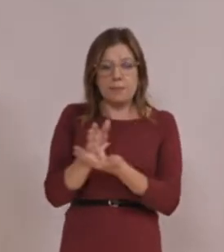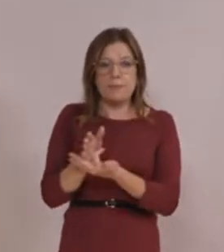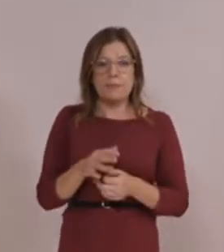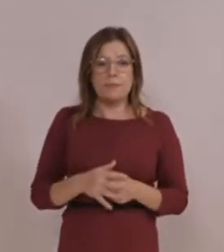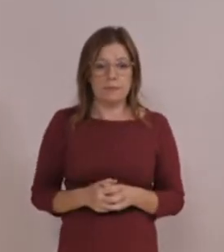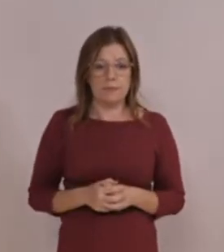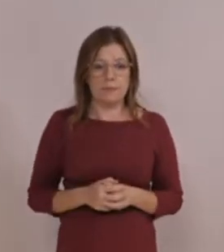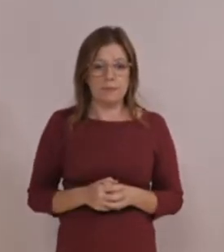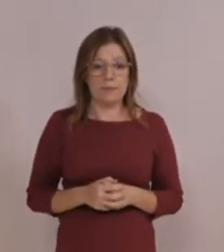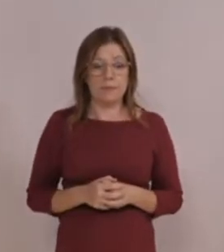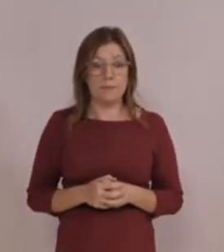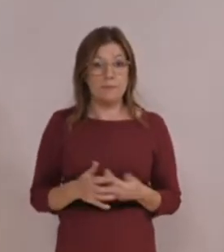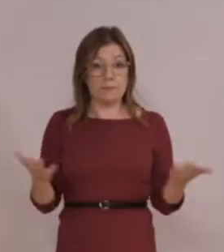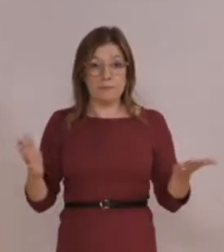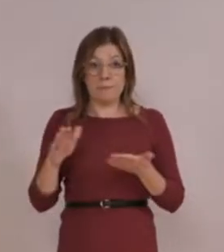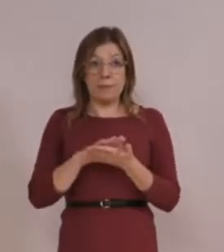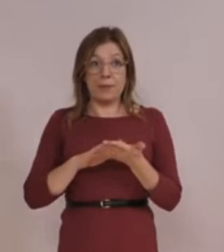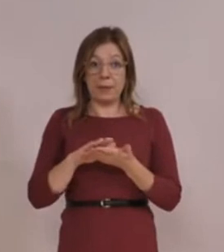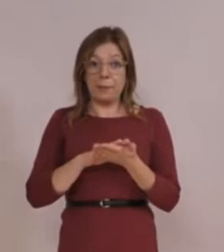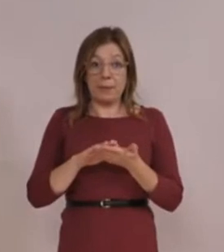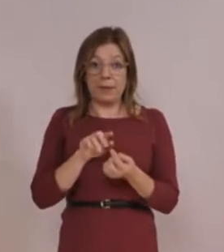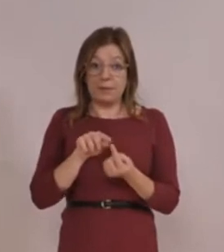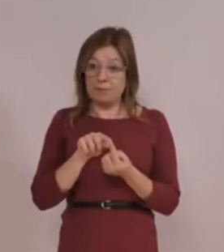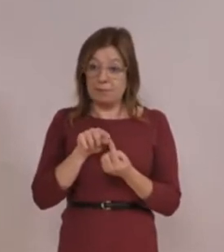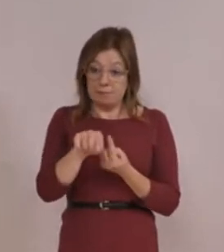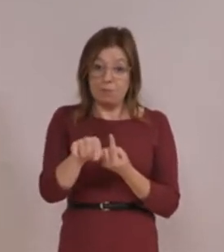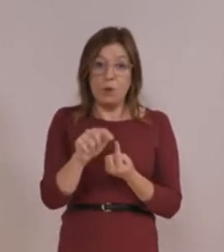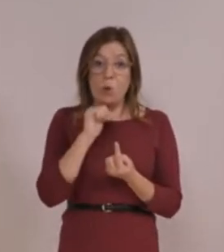in a war which will occur in our own